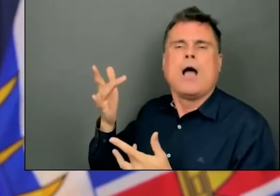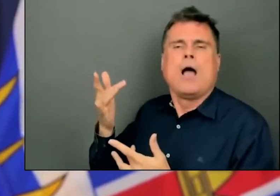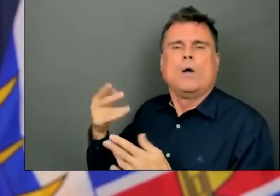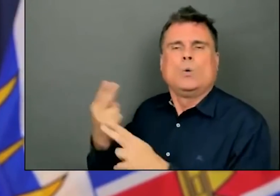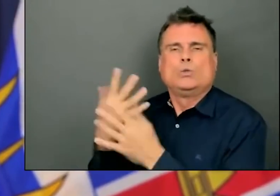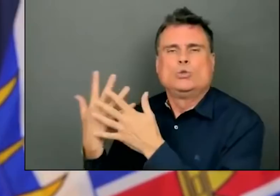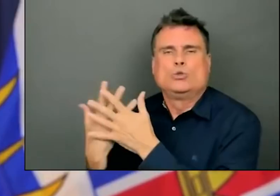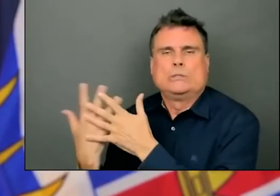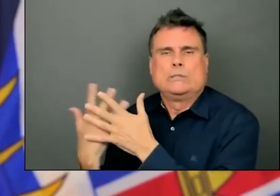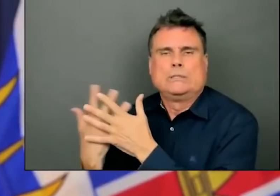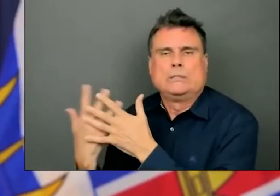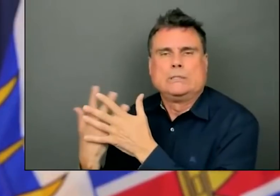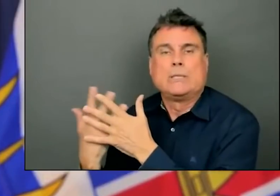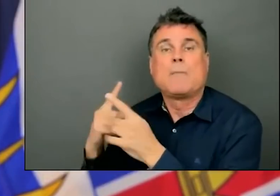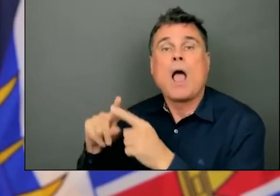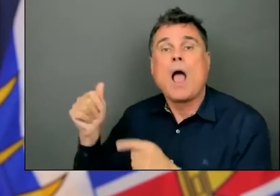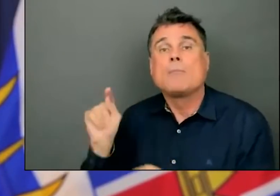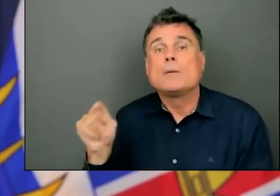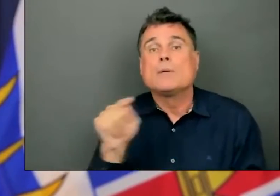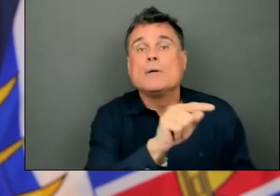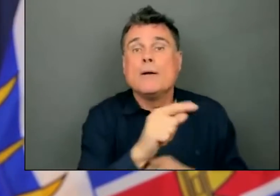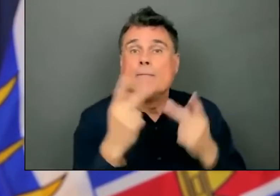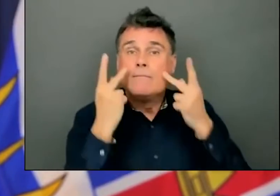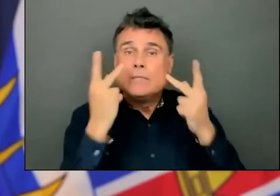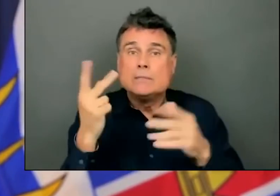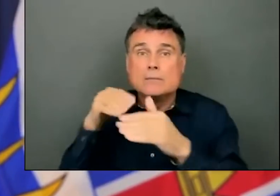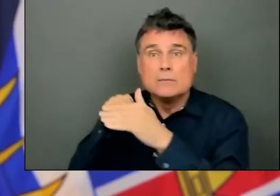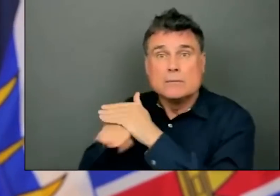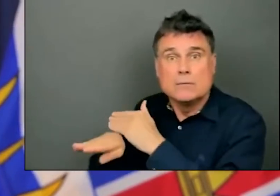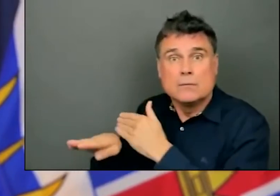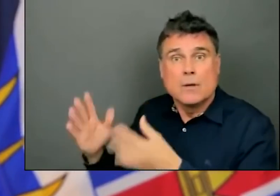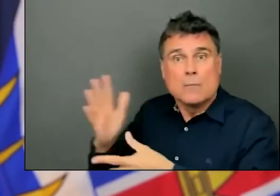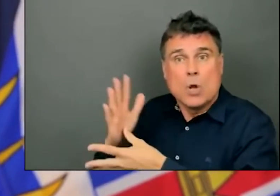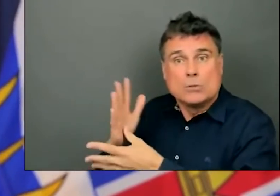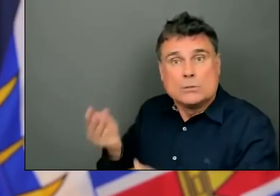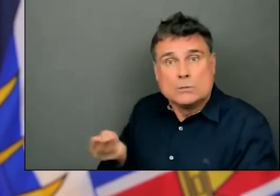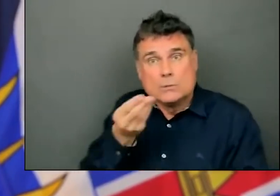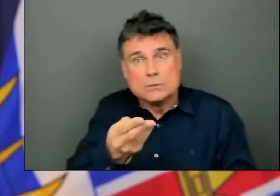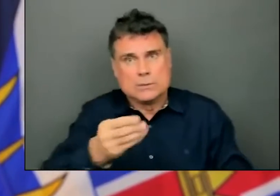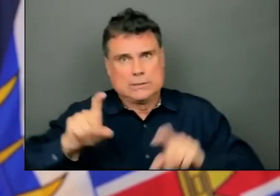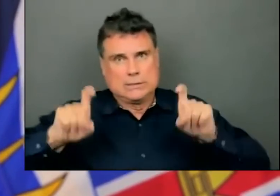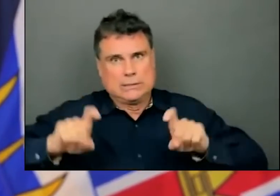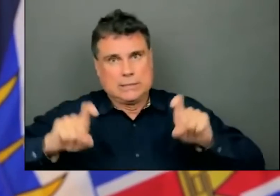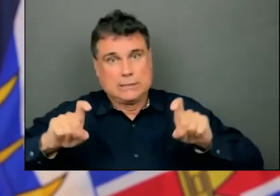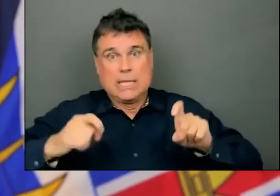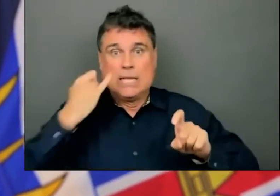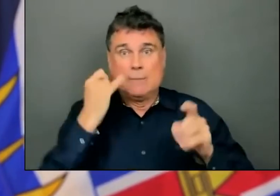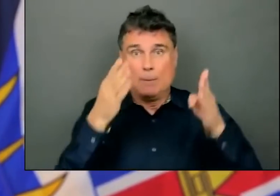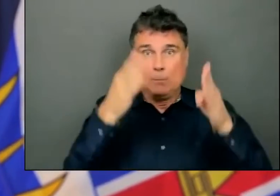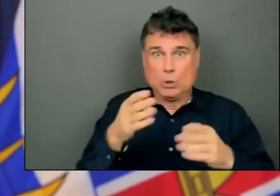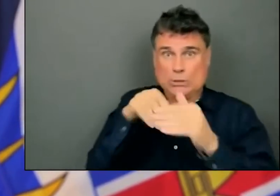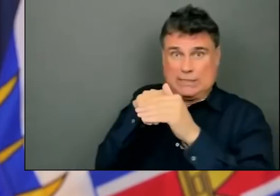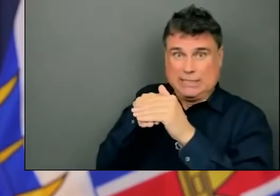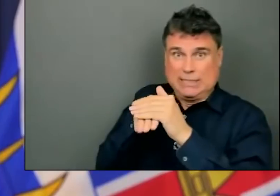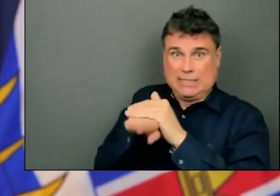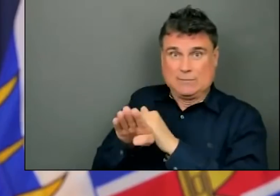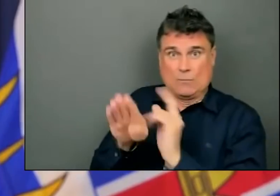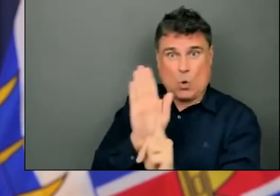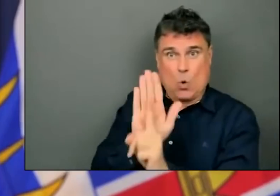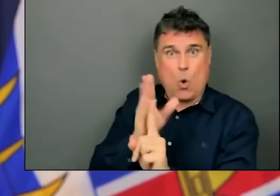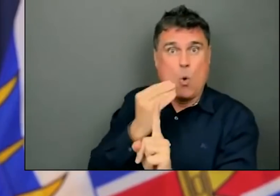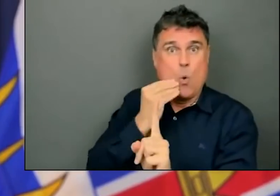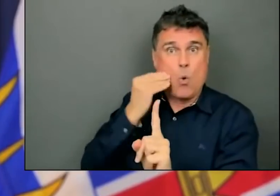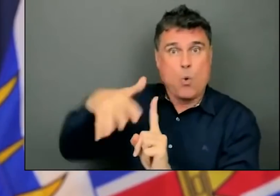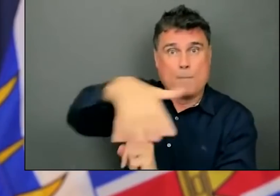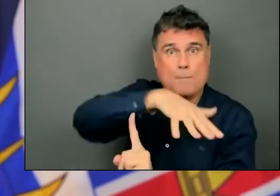if they need to. So if you're coming to visit, or if there's somebody that's coming into your center, particularly into your